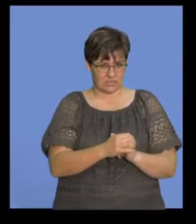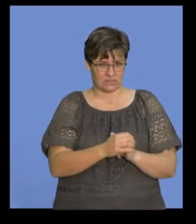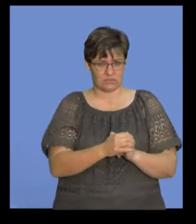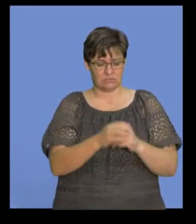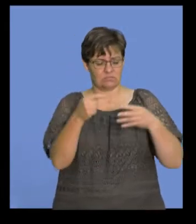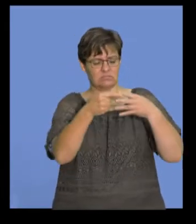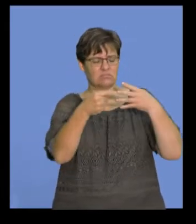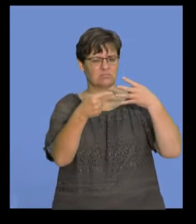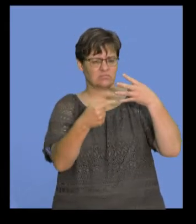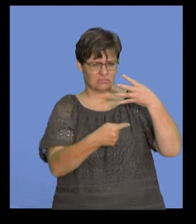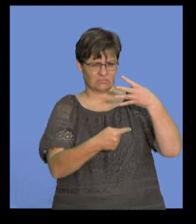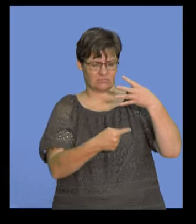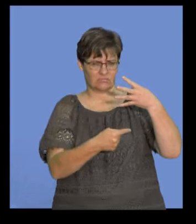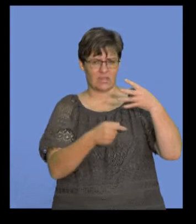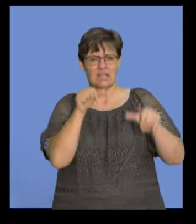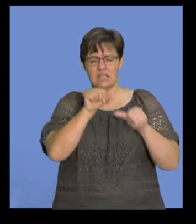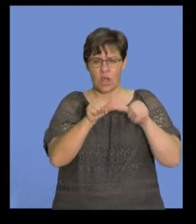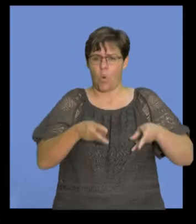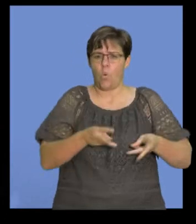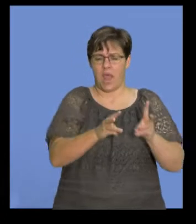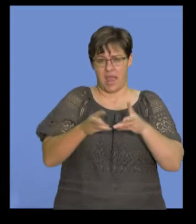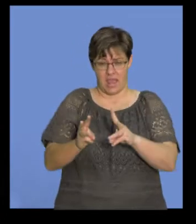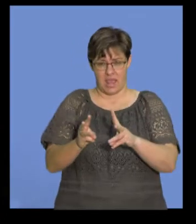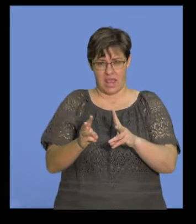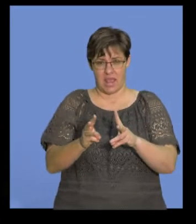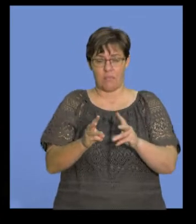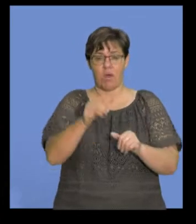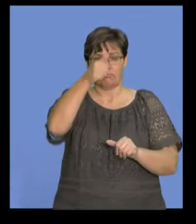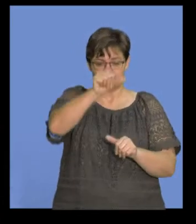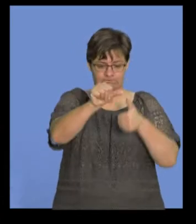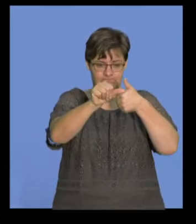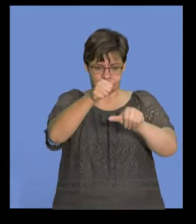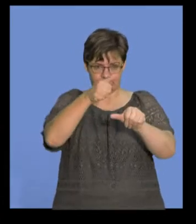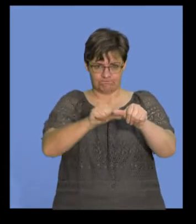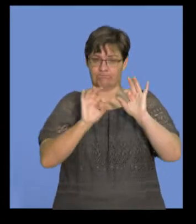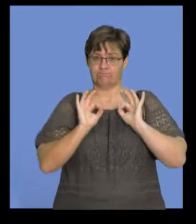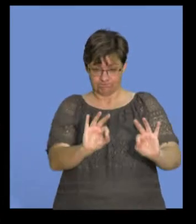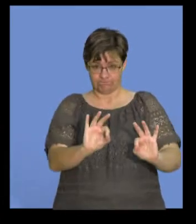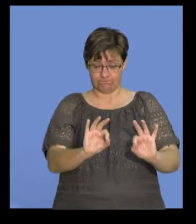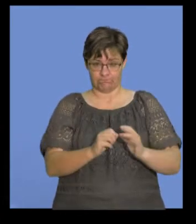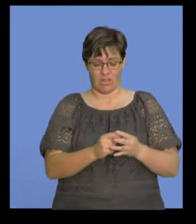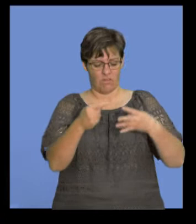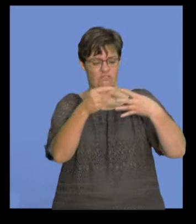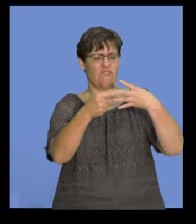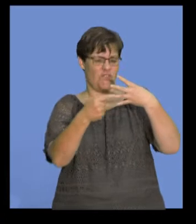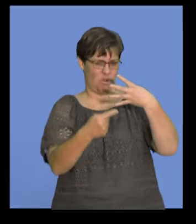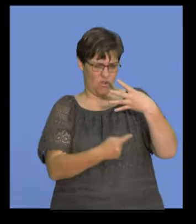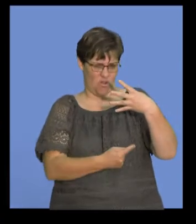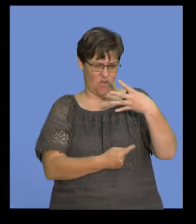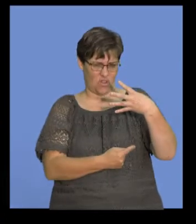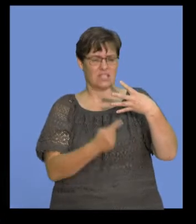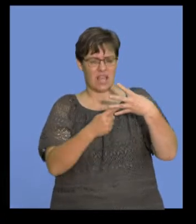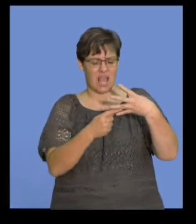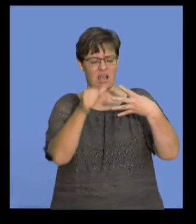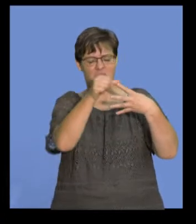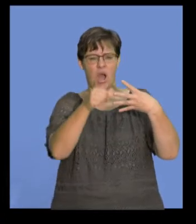these contains the steps of scientific method in the correct order? So I've got 4 statements here that give you a